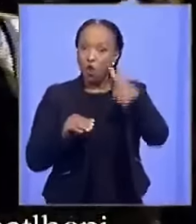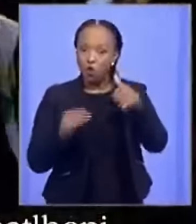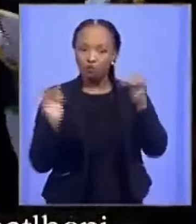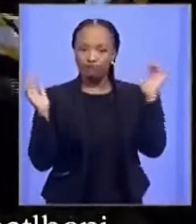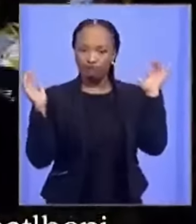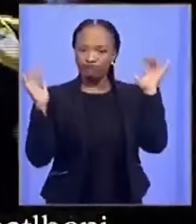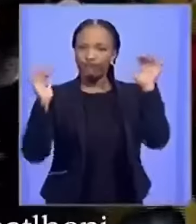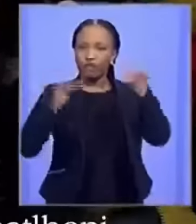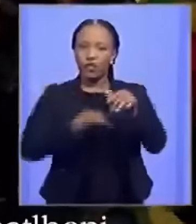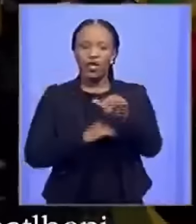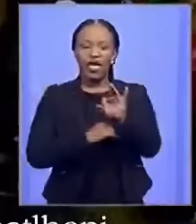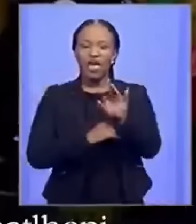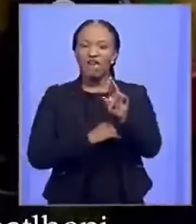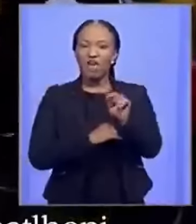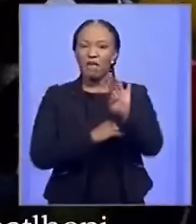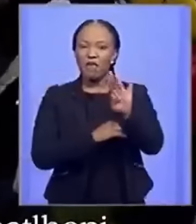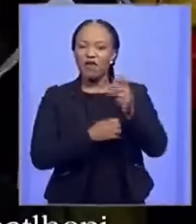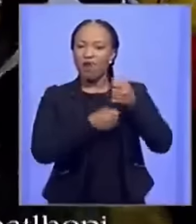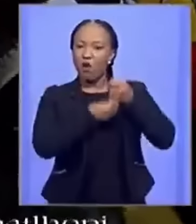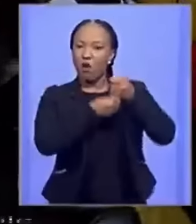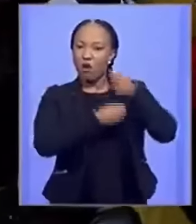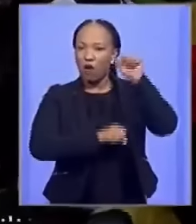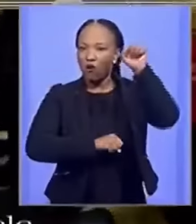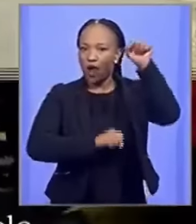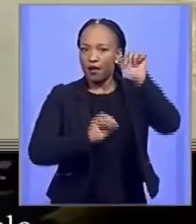FNB Stadium.